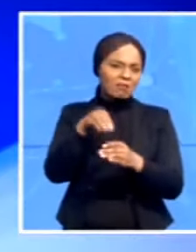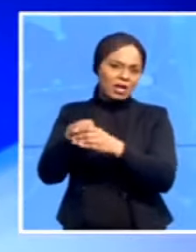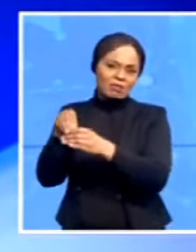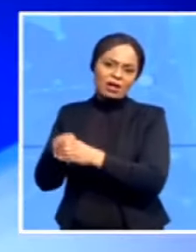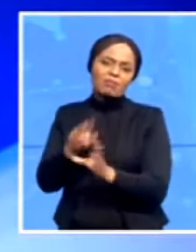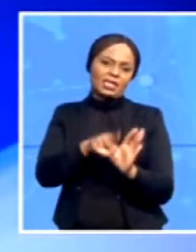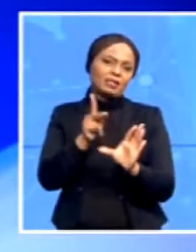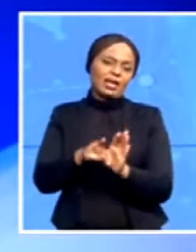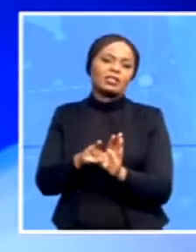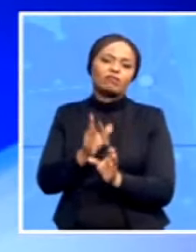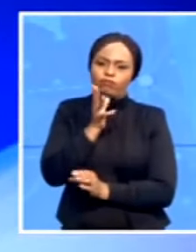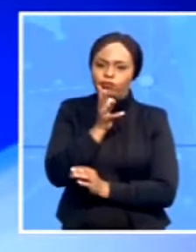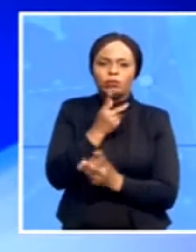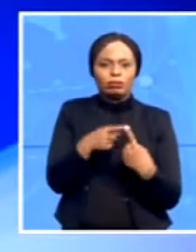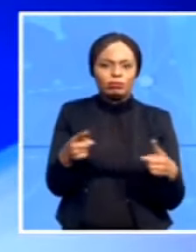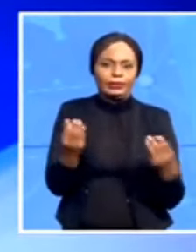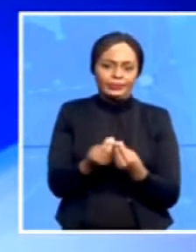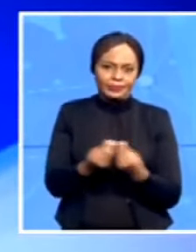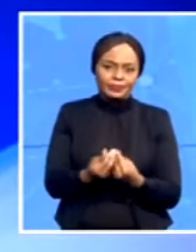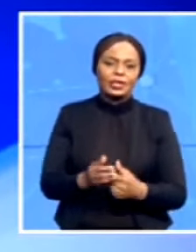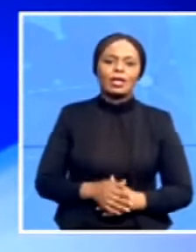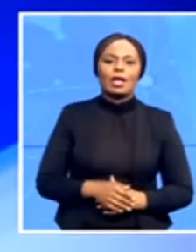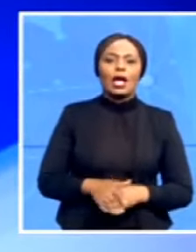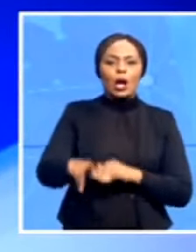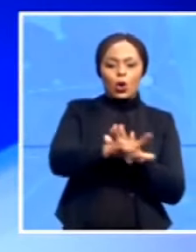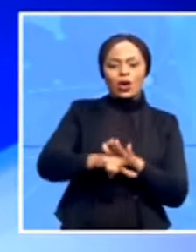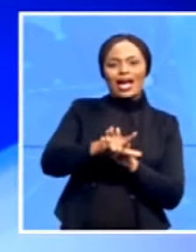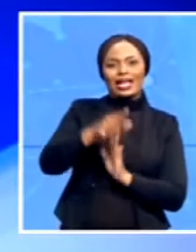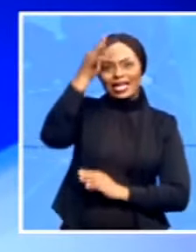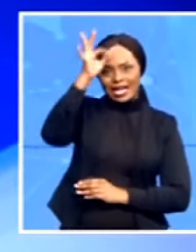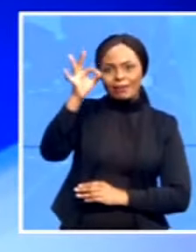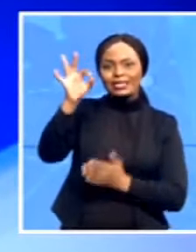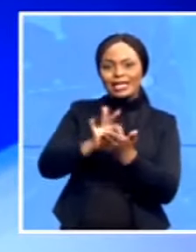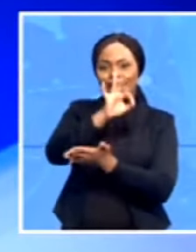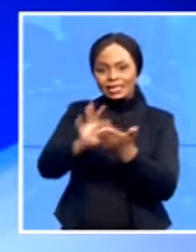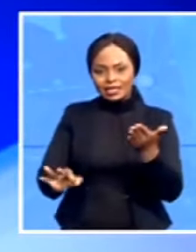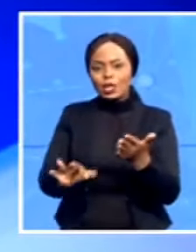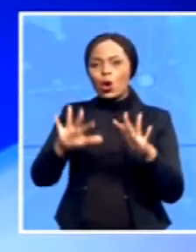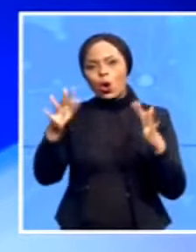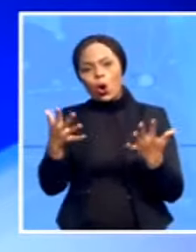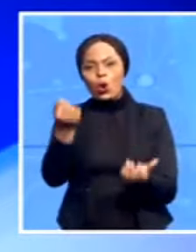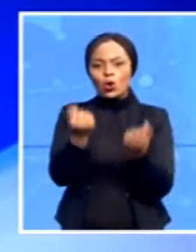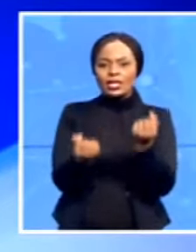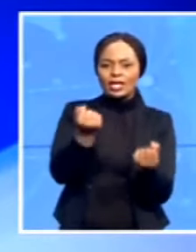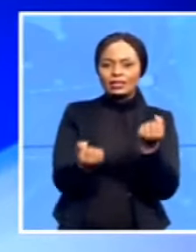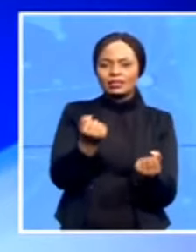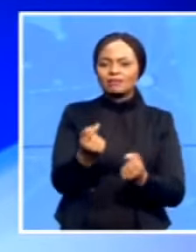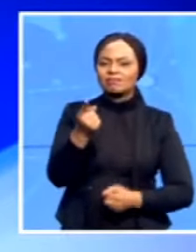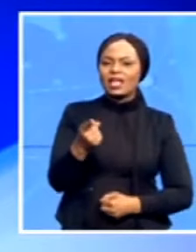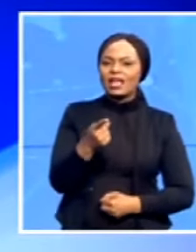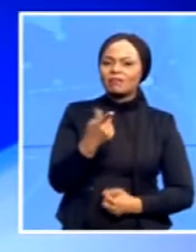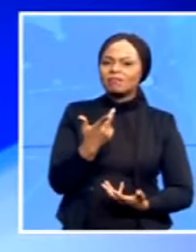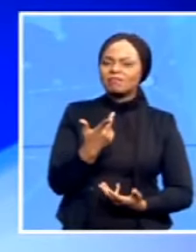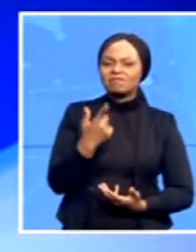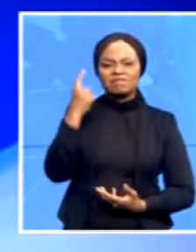build-up to local government elections, all the court cases, etc., what's your impressions? Look, the Commission has